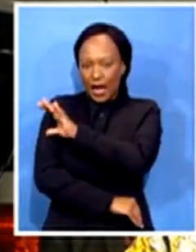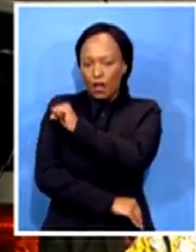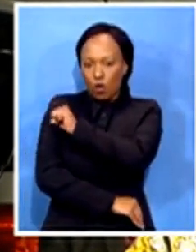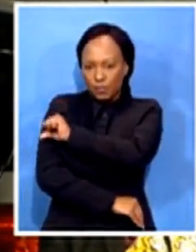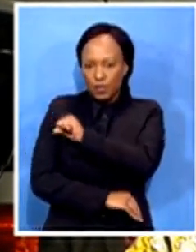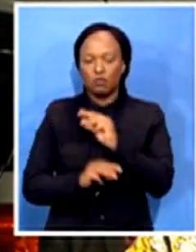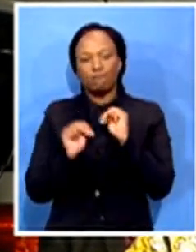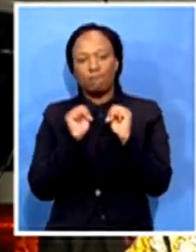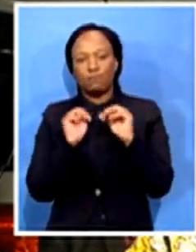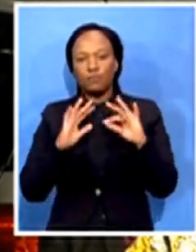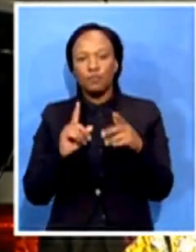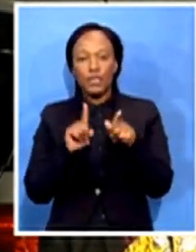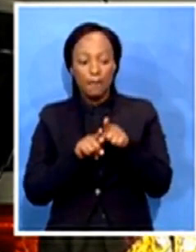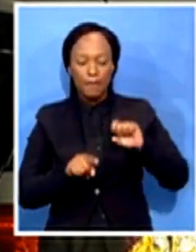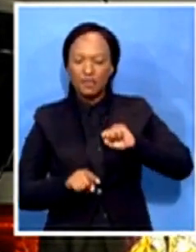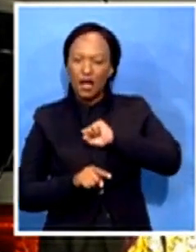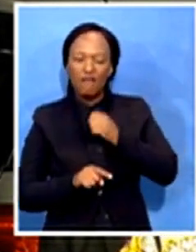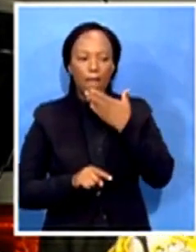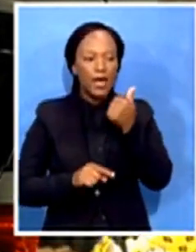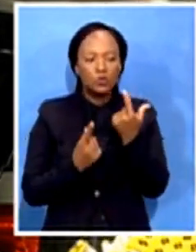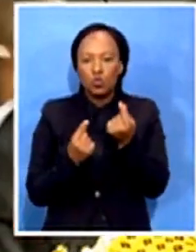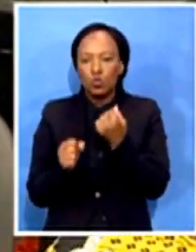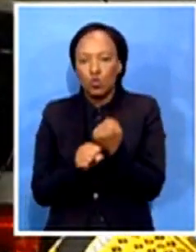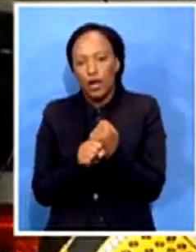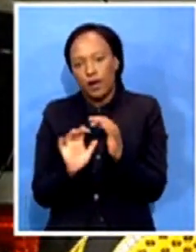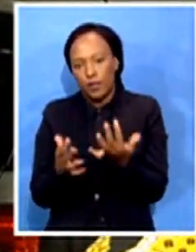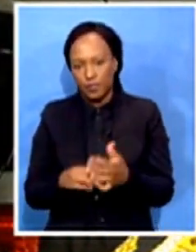best. MEC.